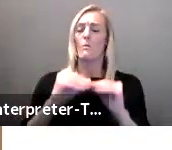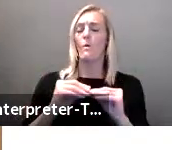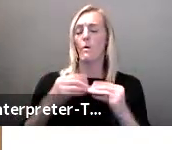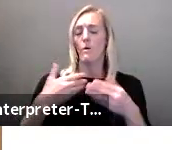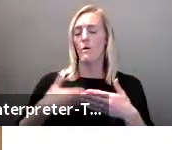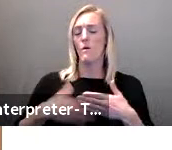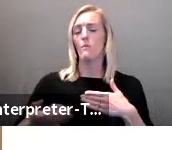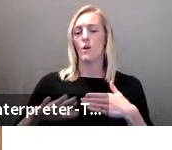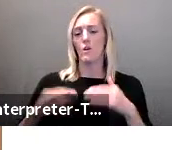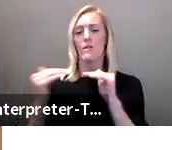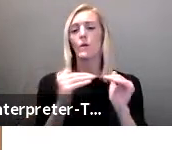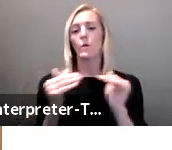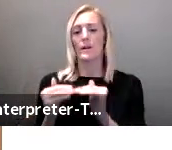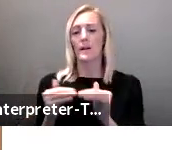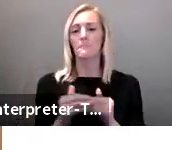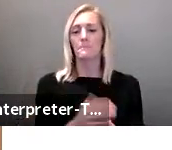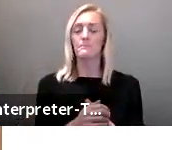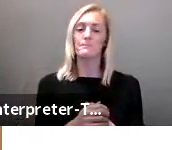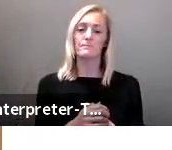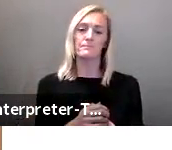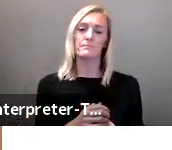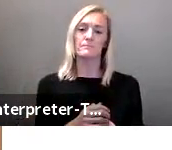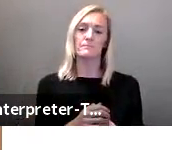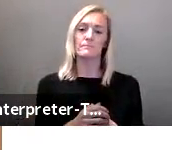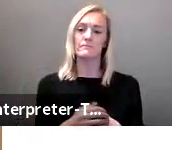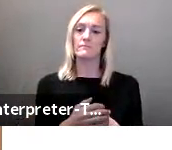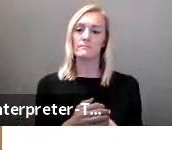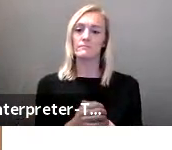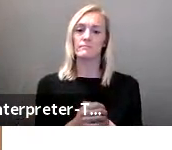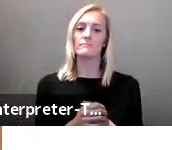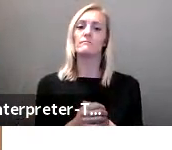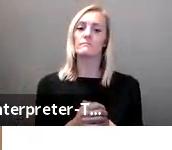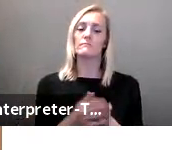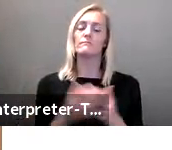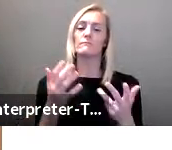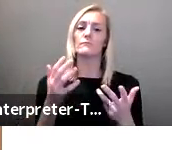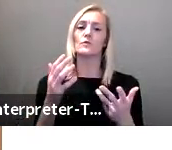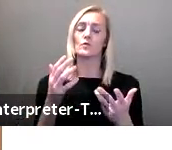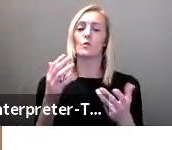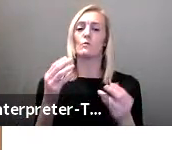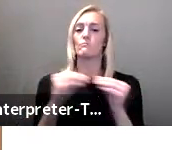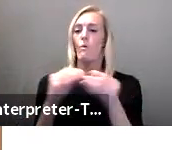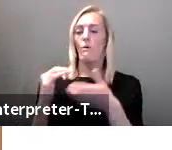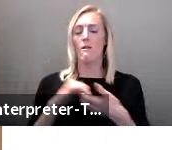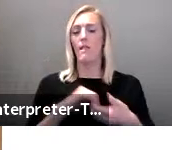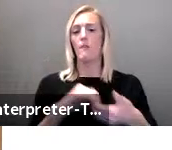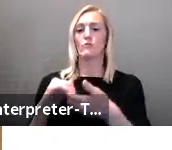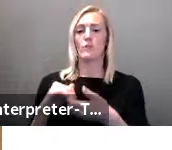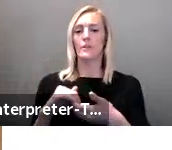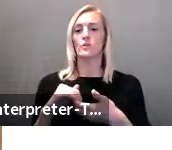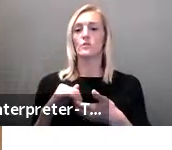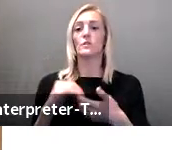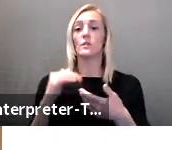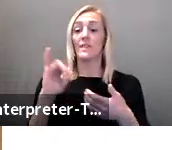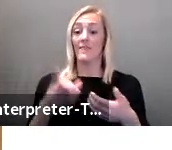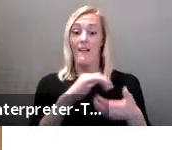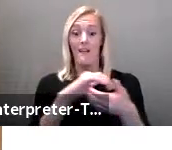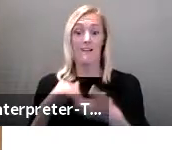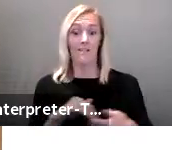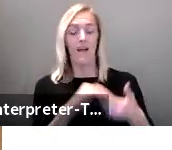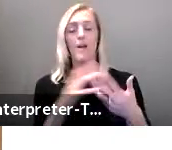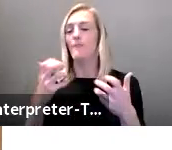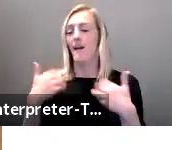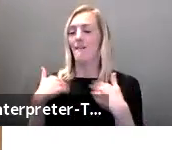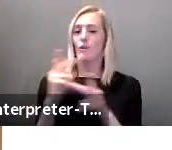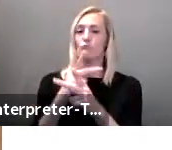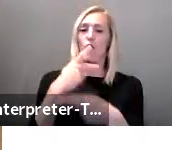awareness around the work that we do, but also solidifying that collaboration and having a product of that collaboration in